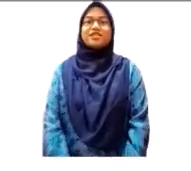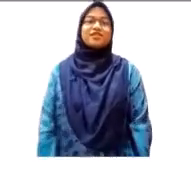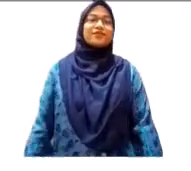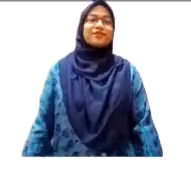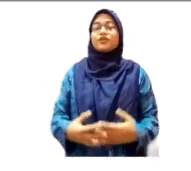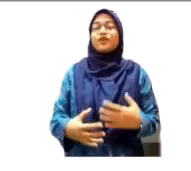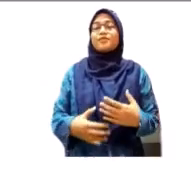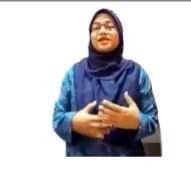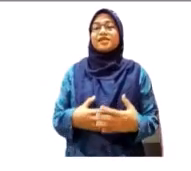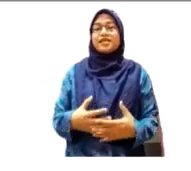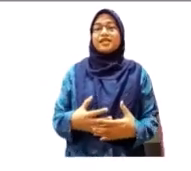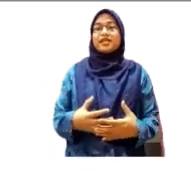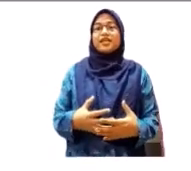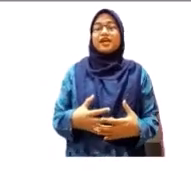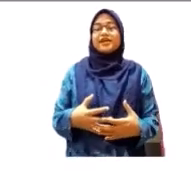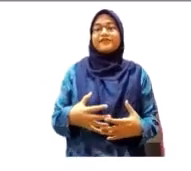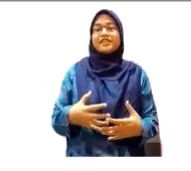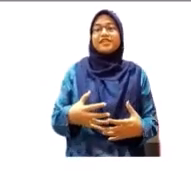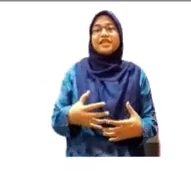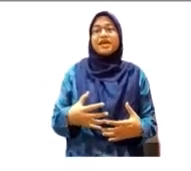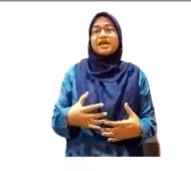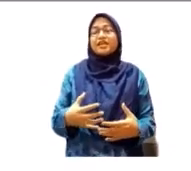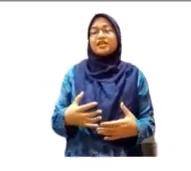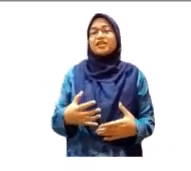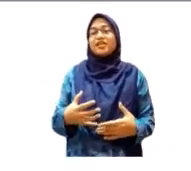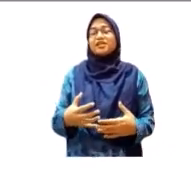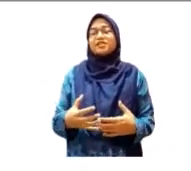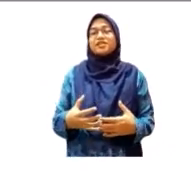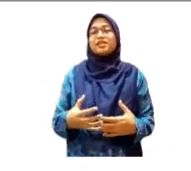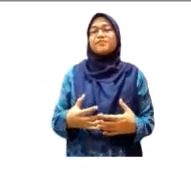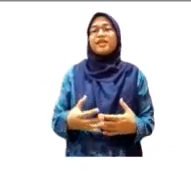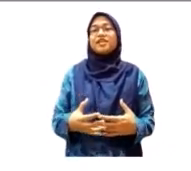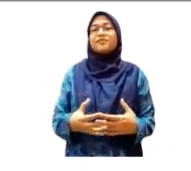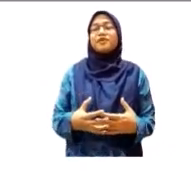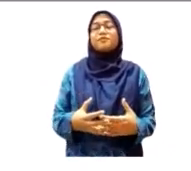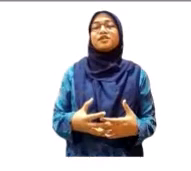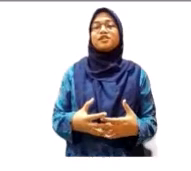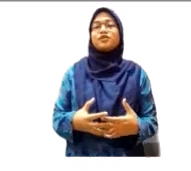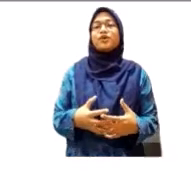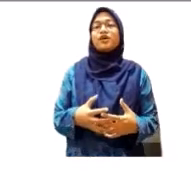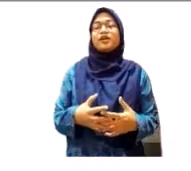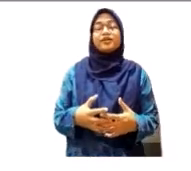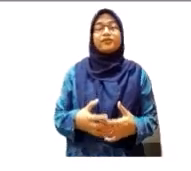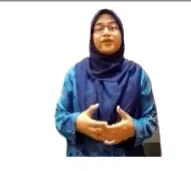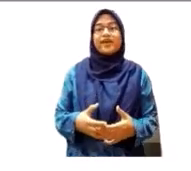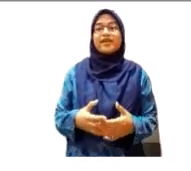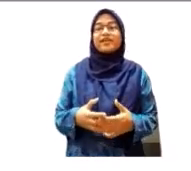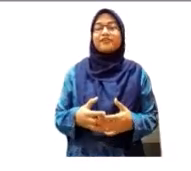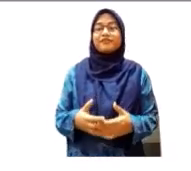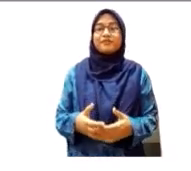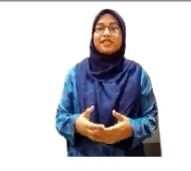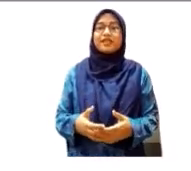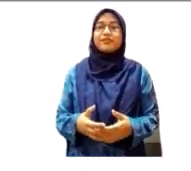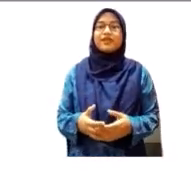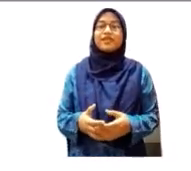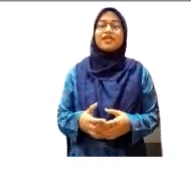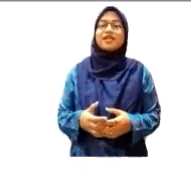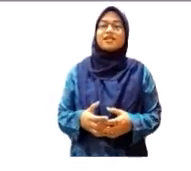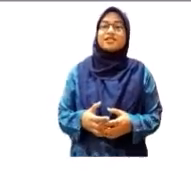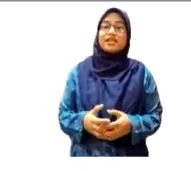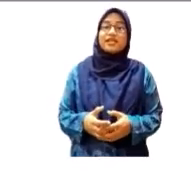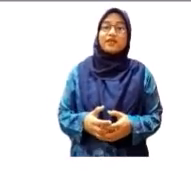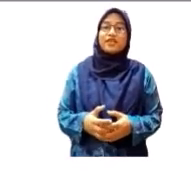language. Throughout my study, I've learned that there are still many people who are unaware and unfamiliar